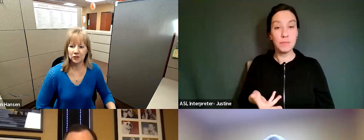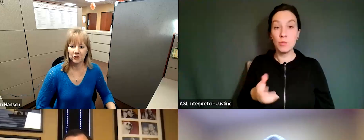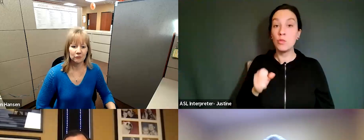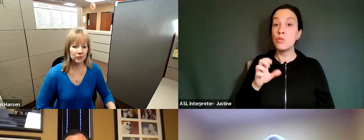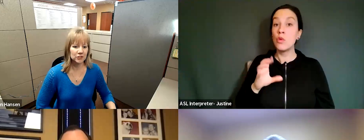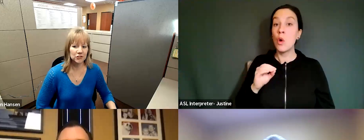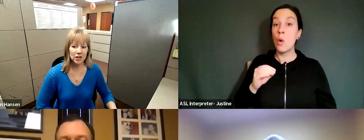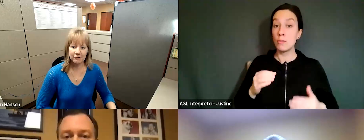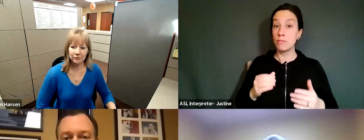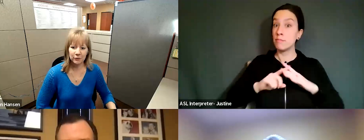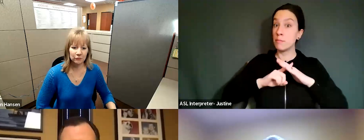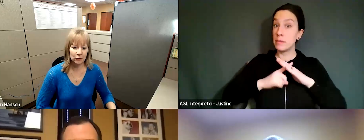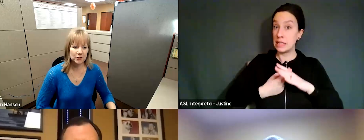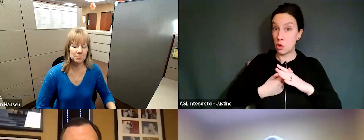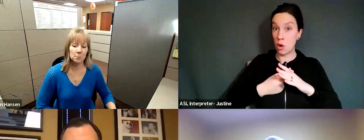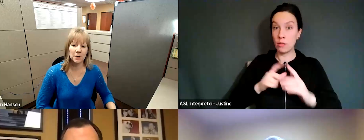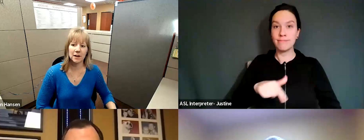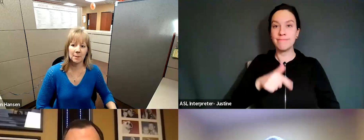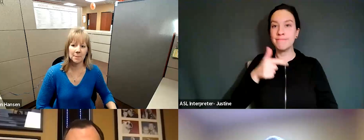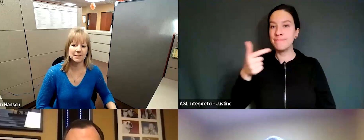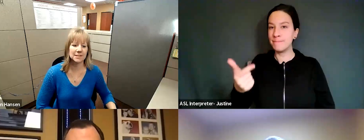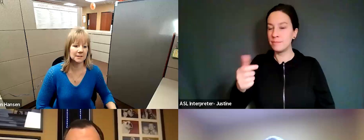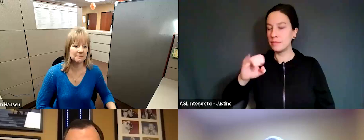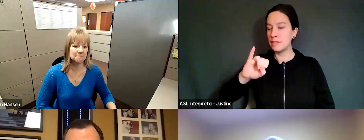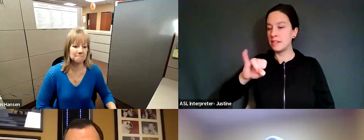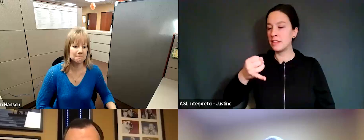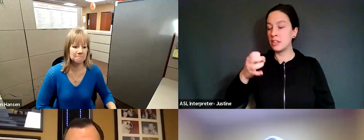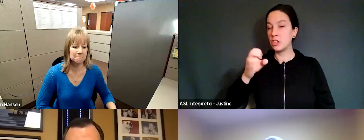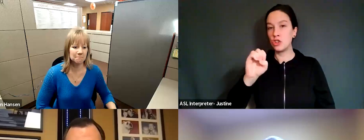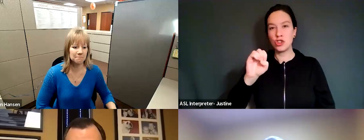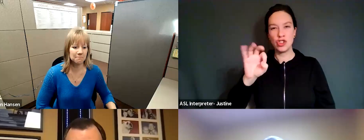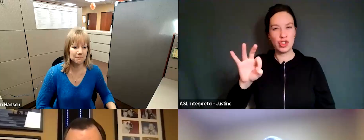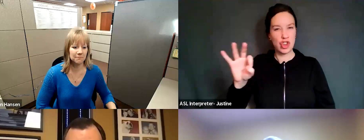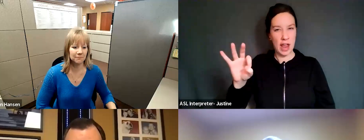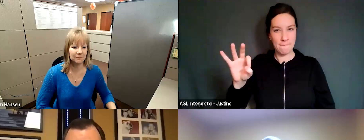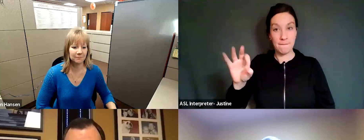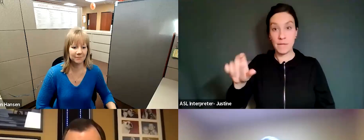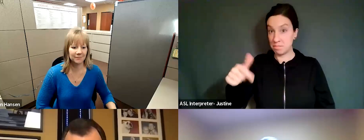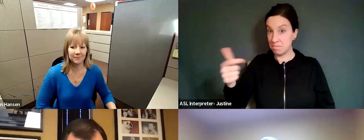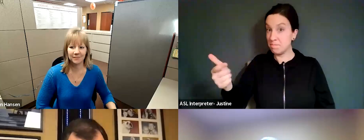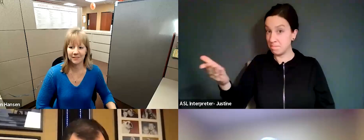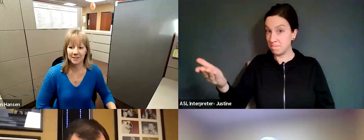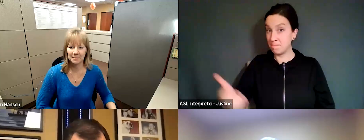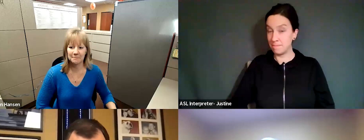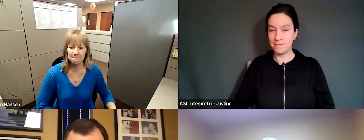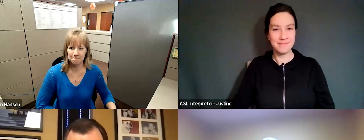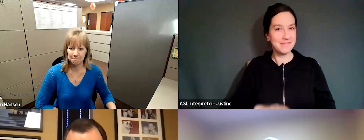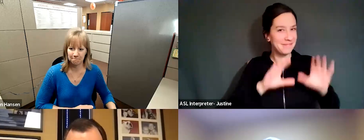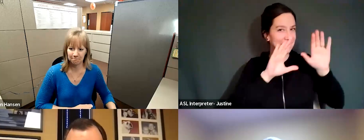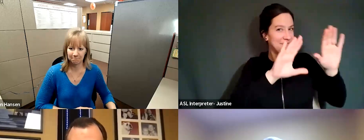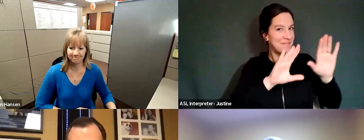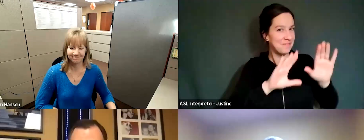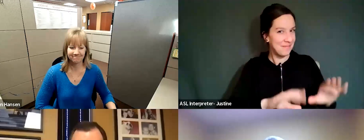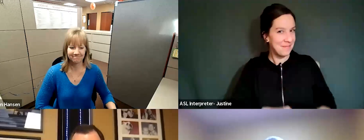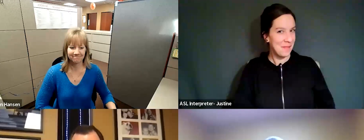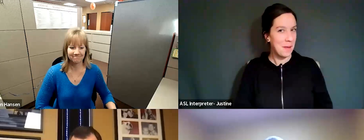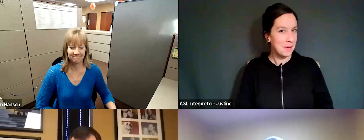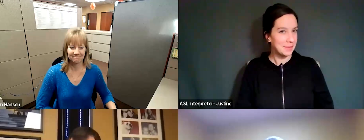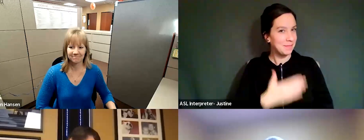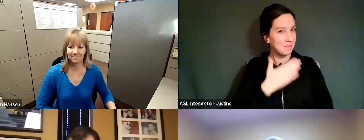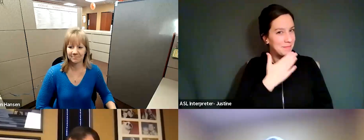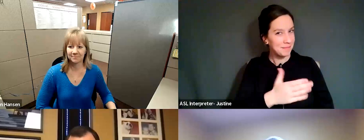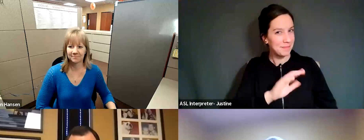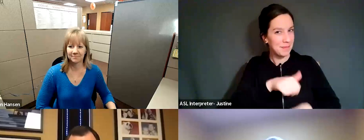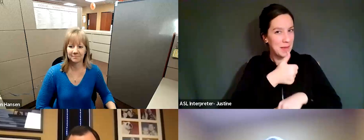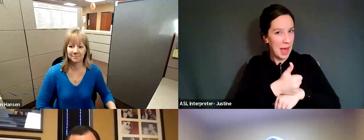going to turn it over to Jeff for some opening comments. Awesome. Thank you, Karen, for putting this together and being